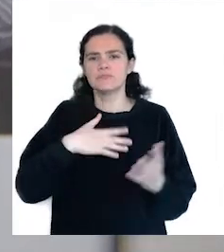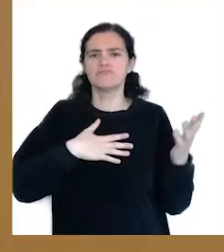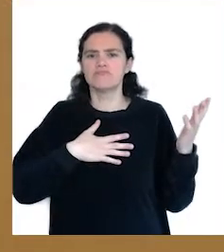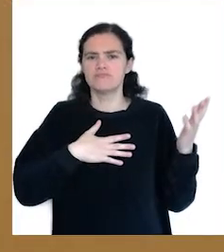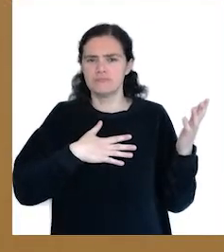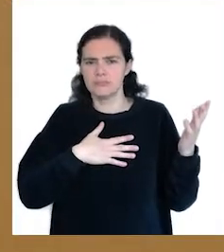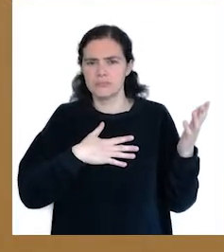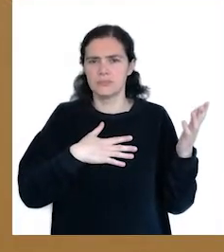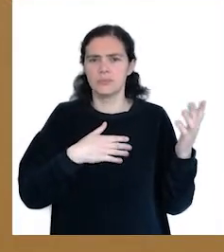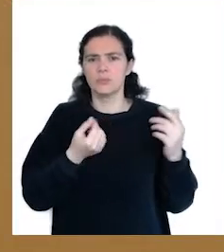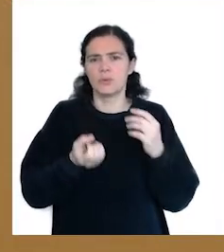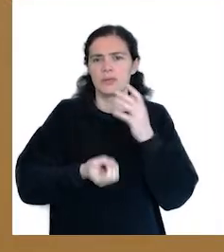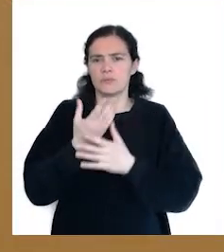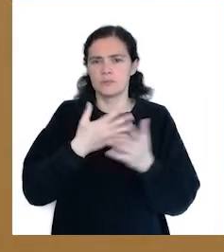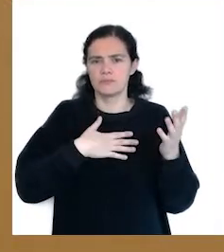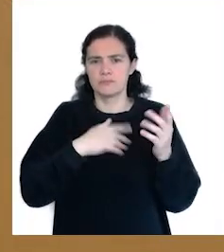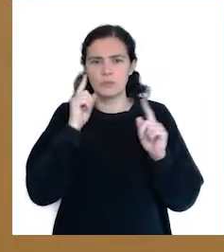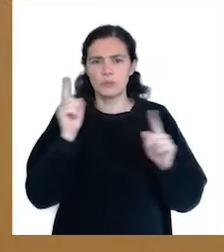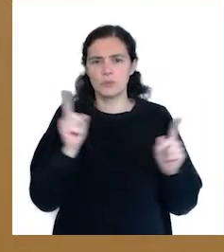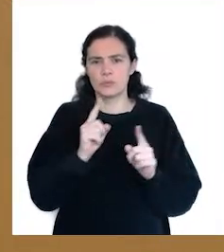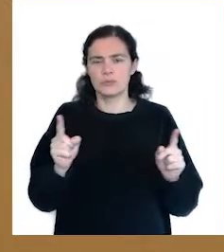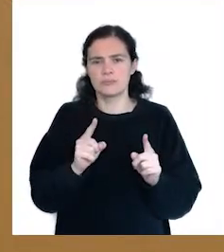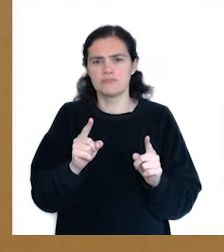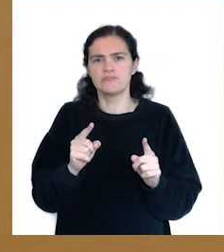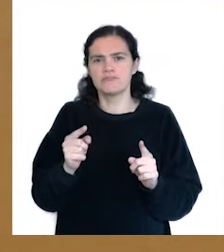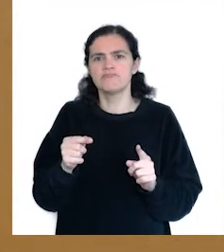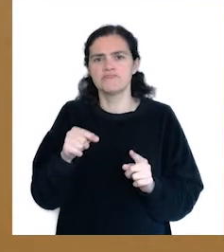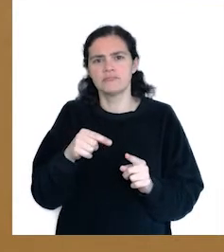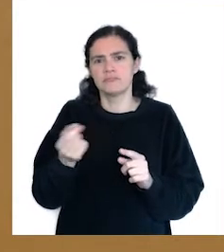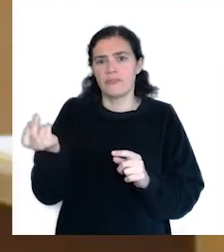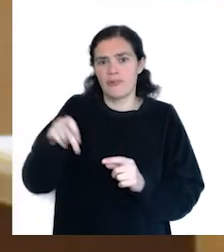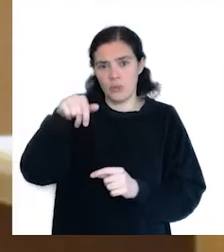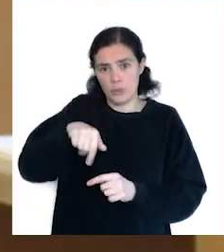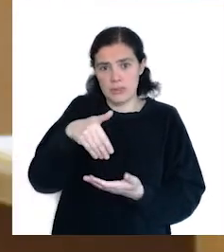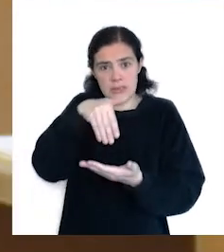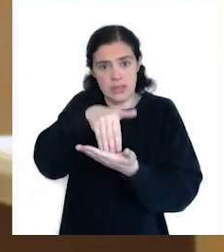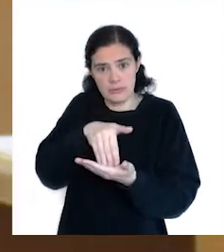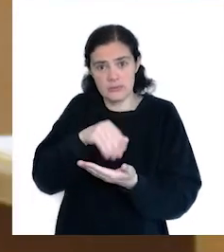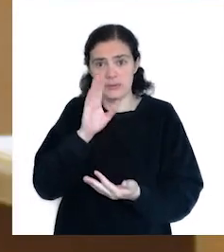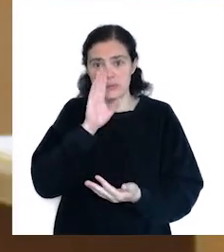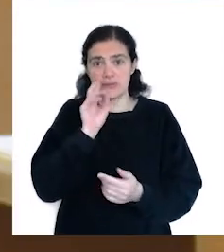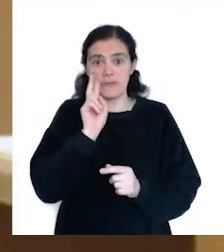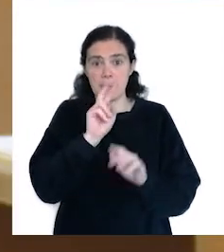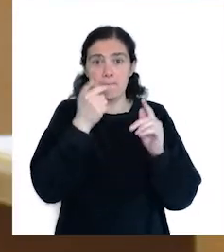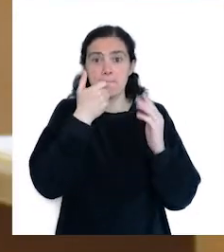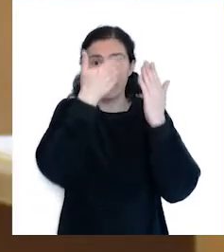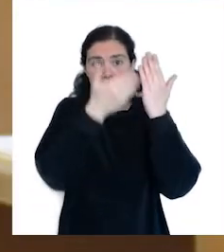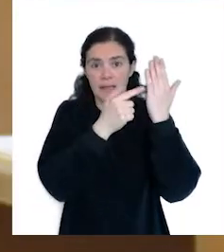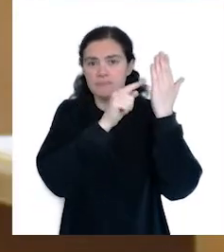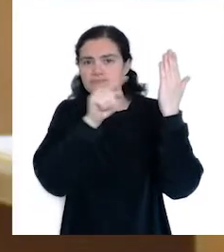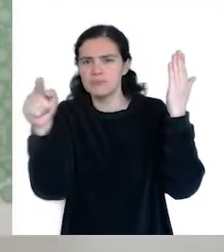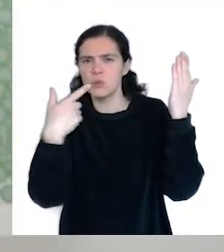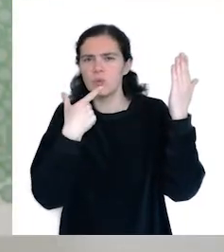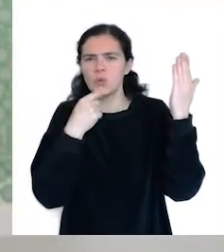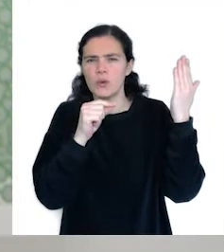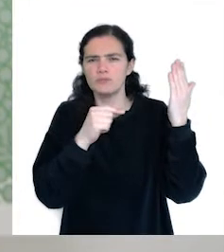most important dancer, choreographer, and musician have come through Serralves. If you look at